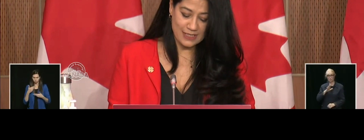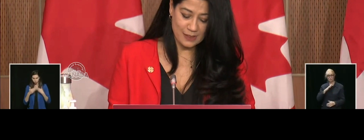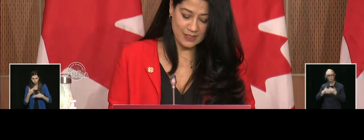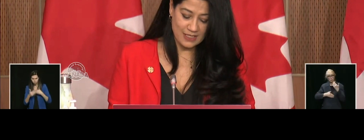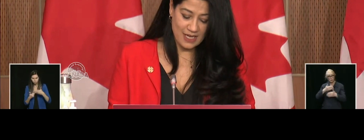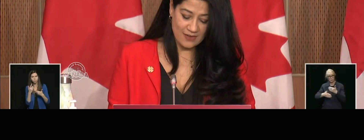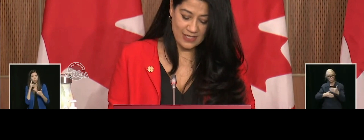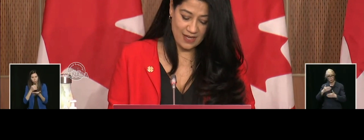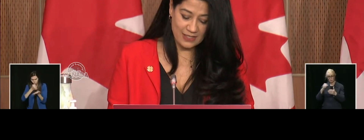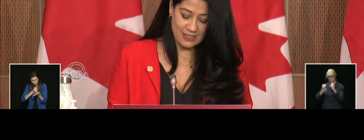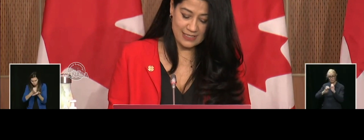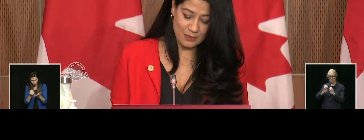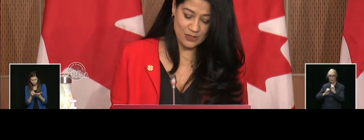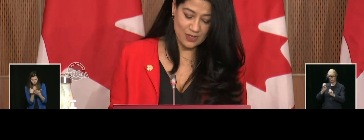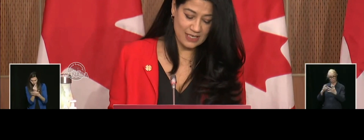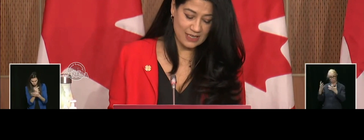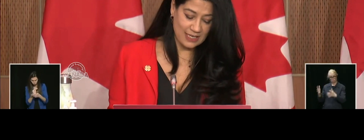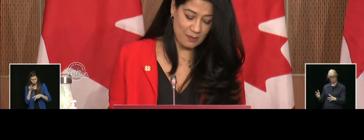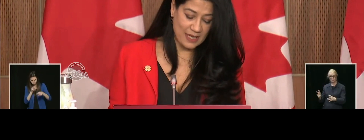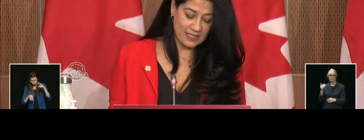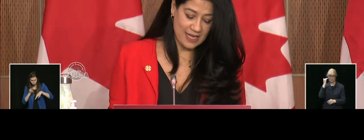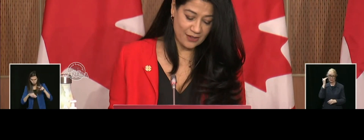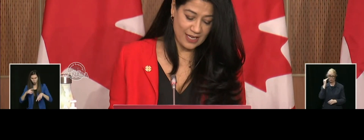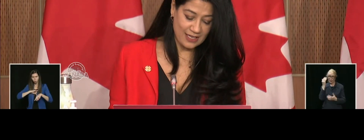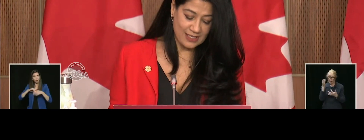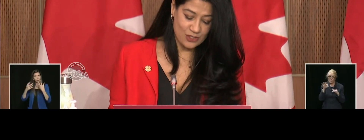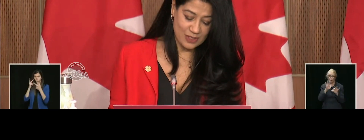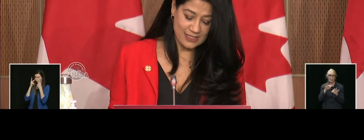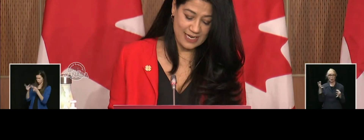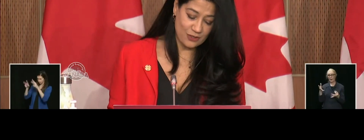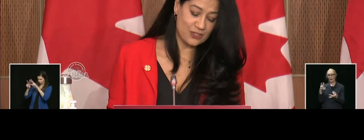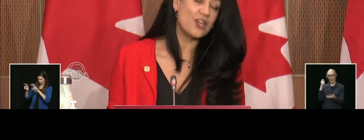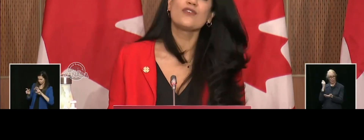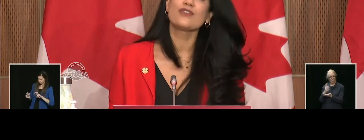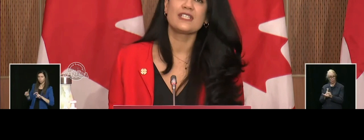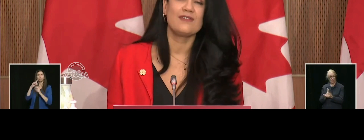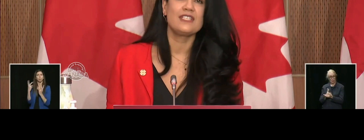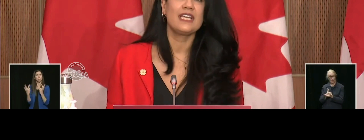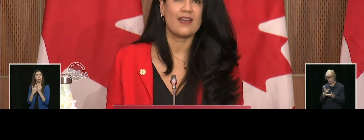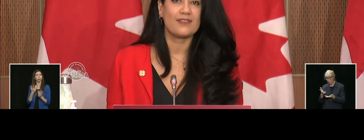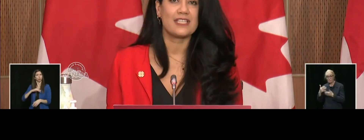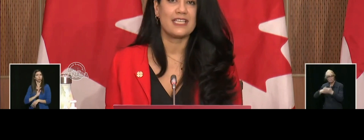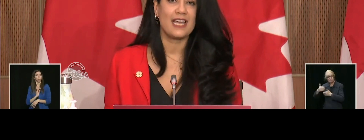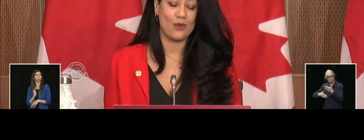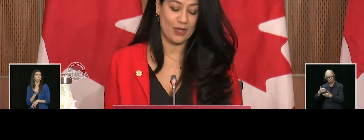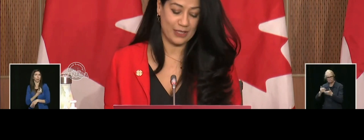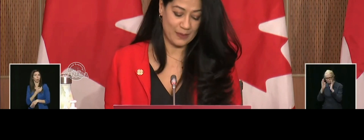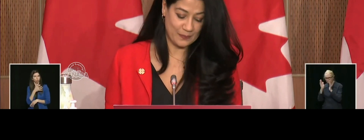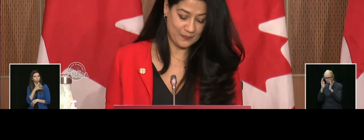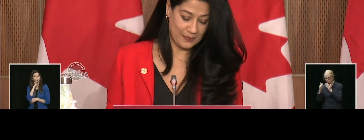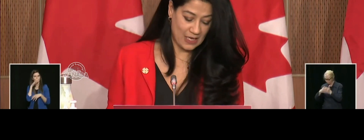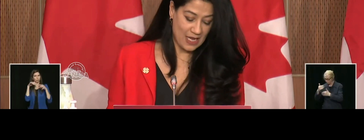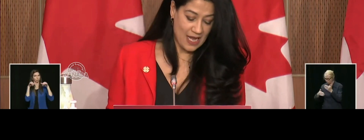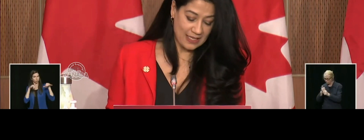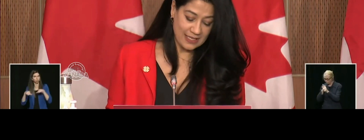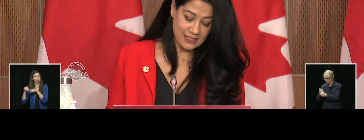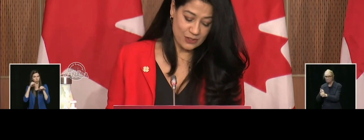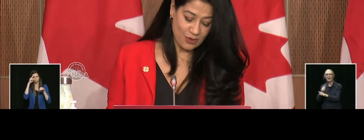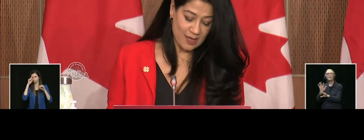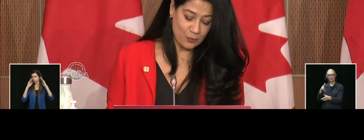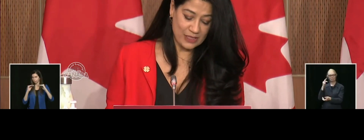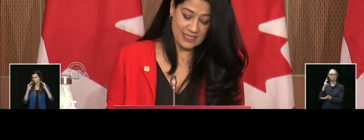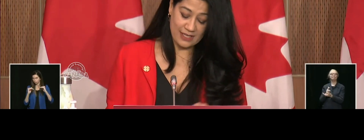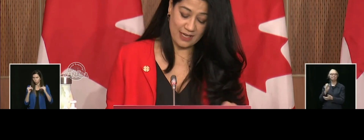thorough assessment of the evidence demonstrated that it met Health Canada's strict standards for safety, efficacy, and quality. I'd